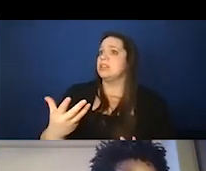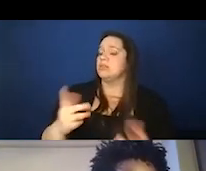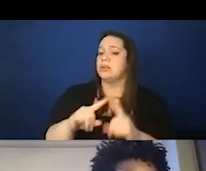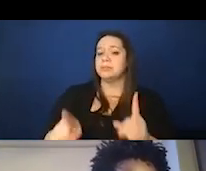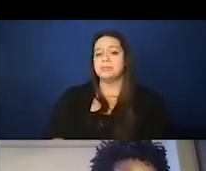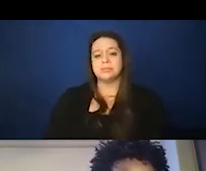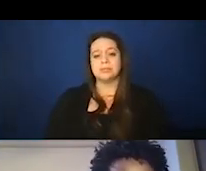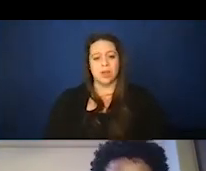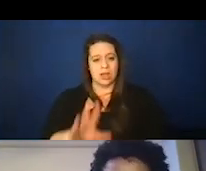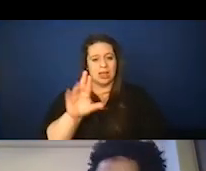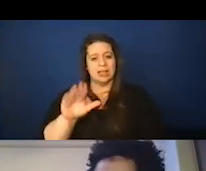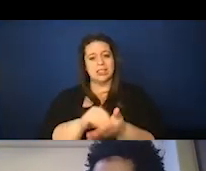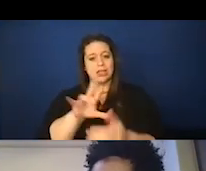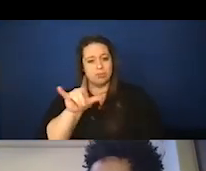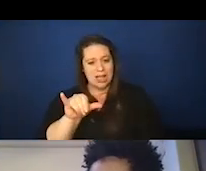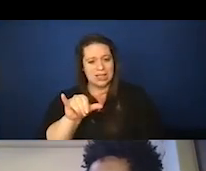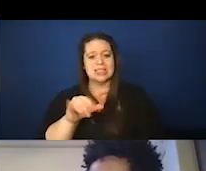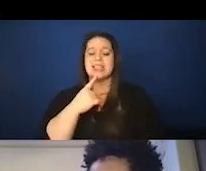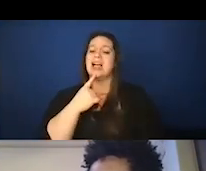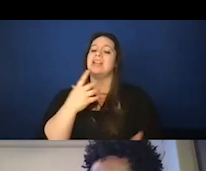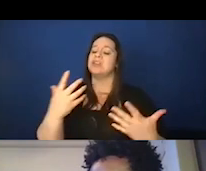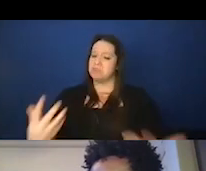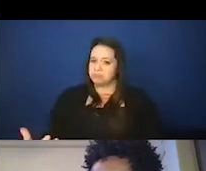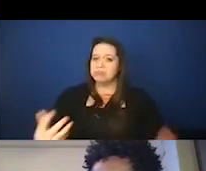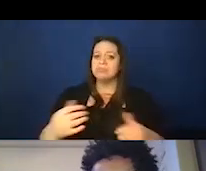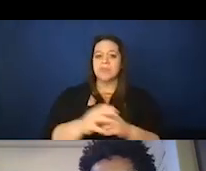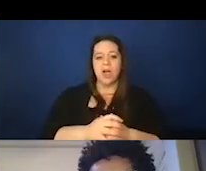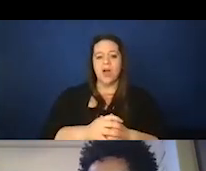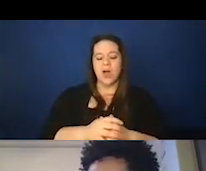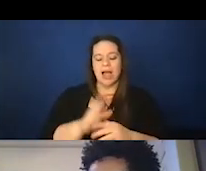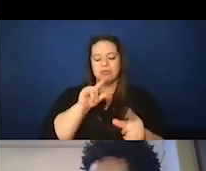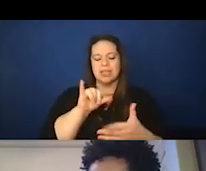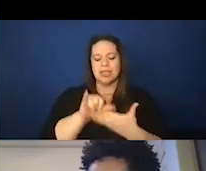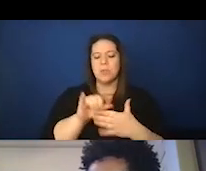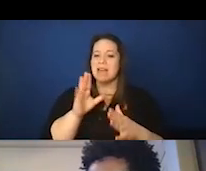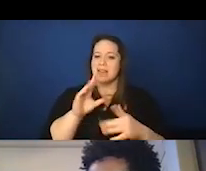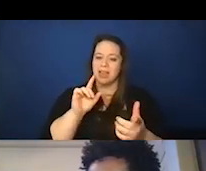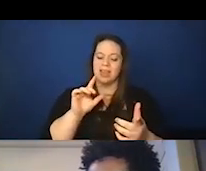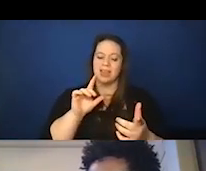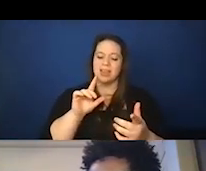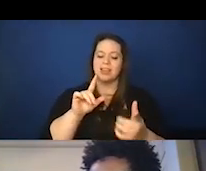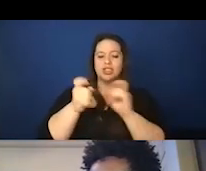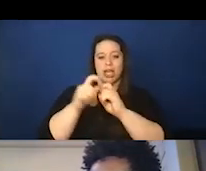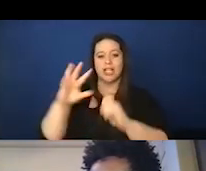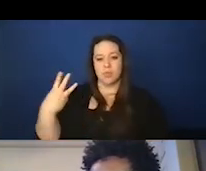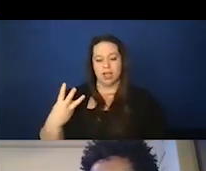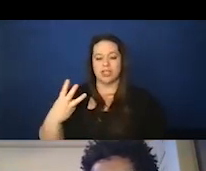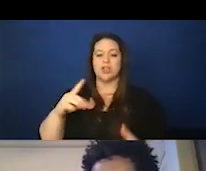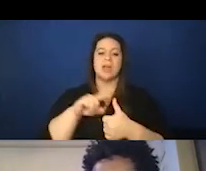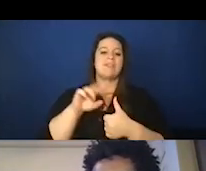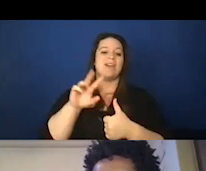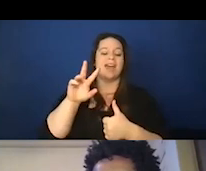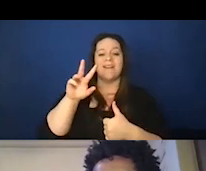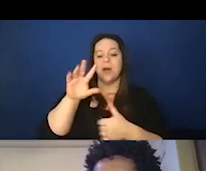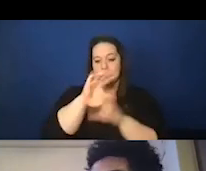United States, a vice president of the United States, and a head of the CDC and a COVID task force that is leaning into